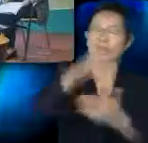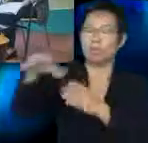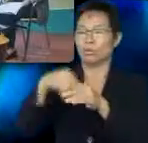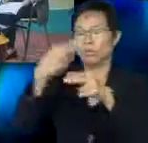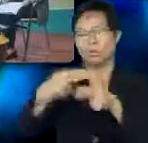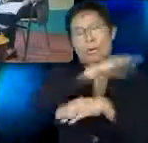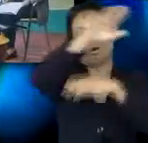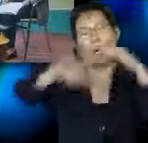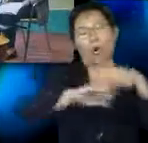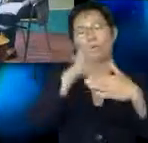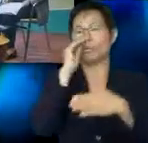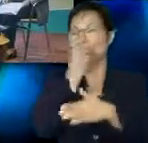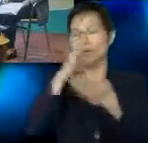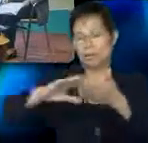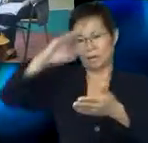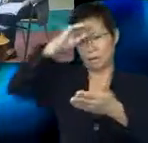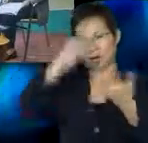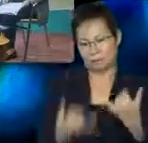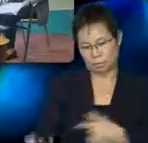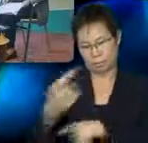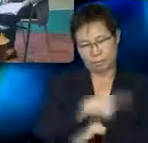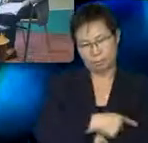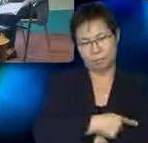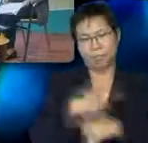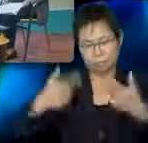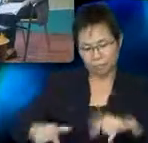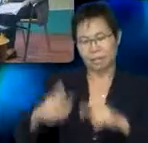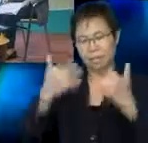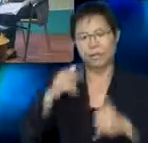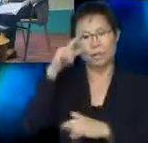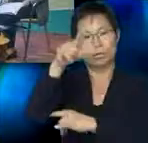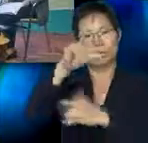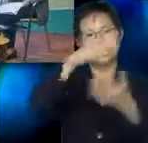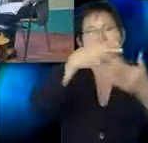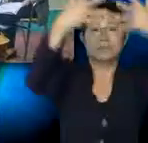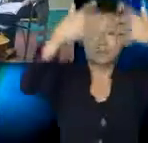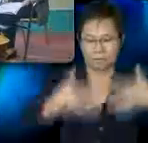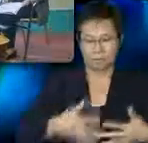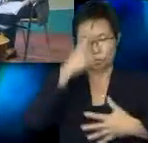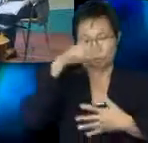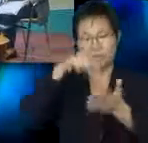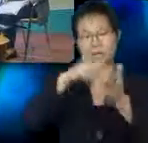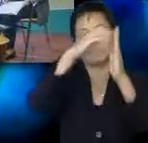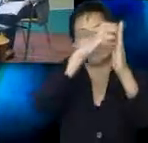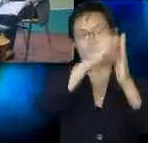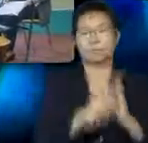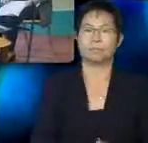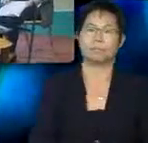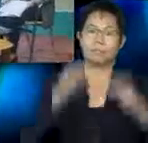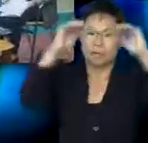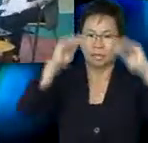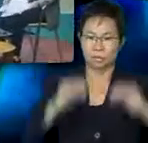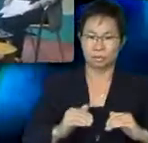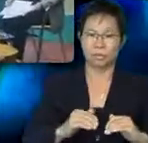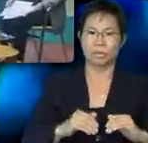the names of all the flowers they've learned today. Let us now look at the screen for this episode. Next one,